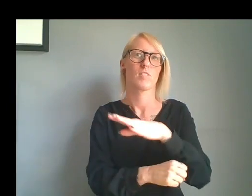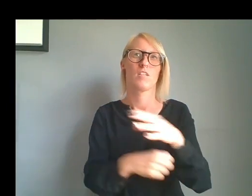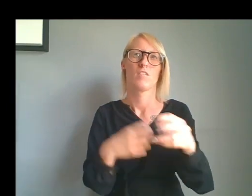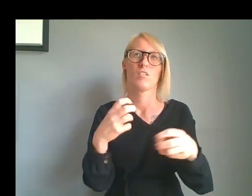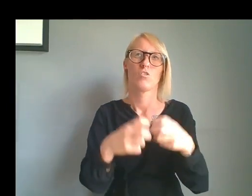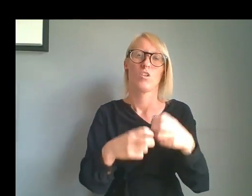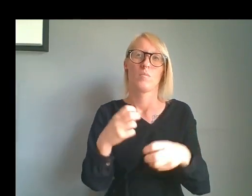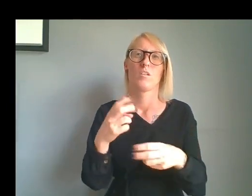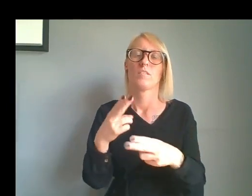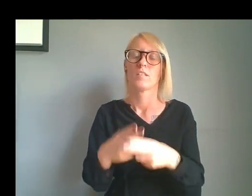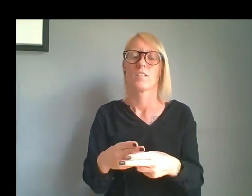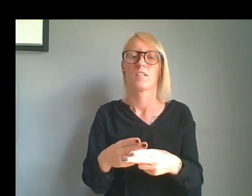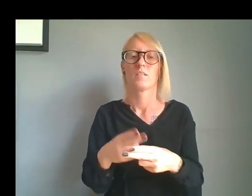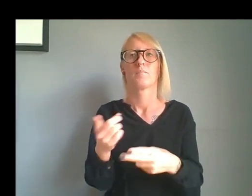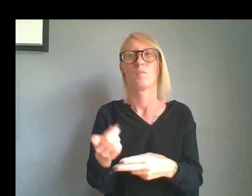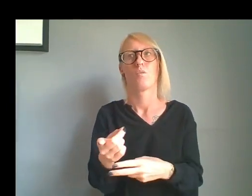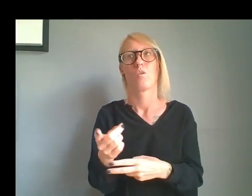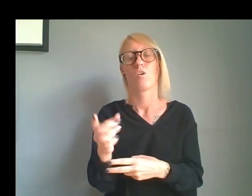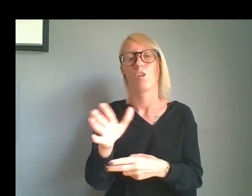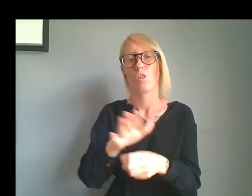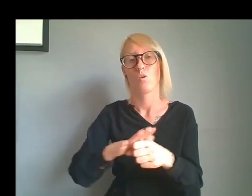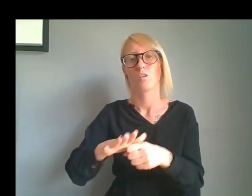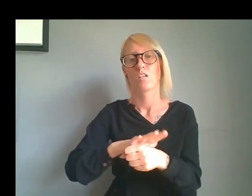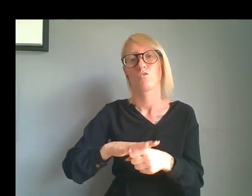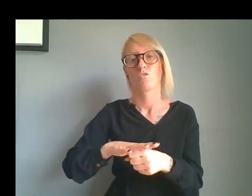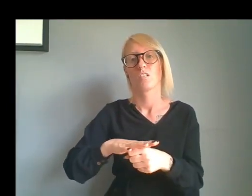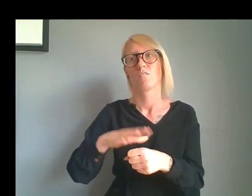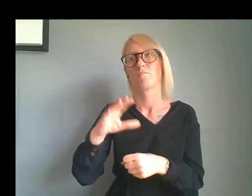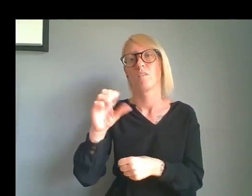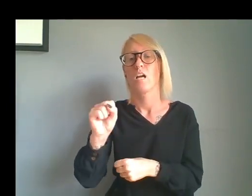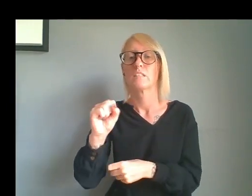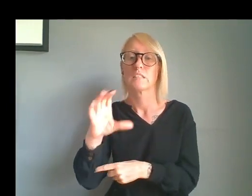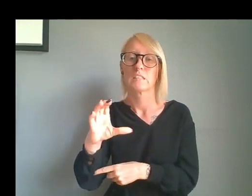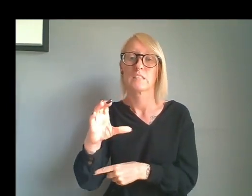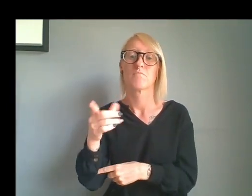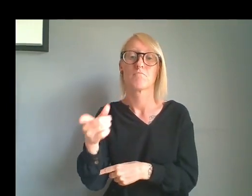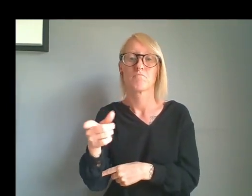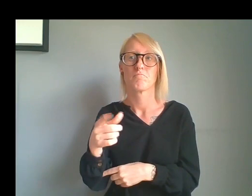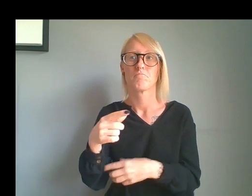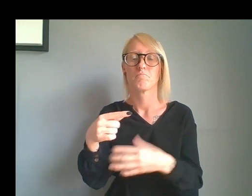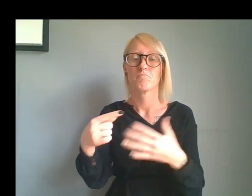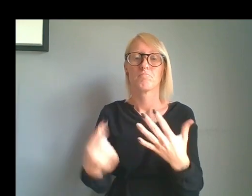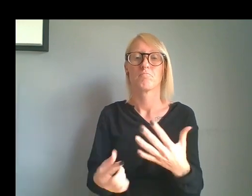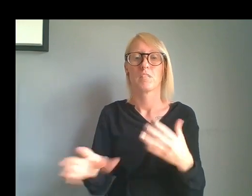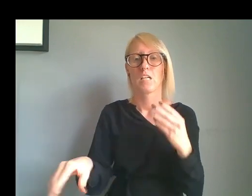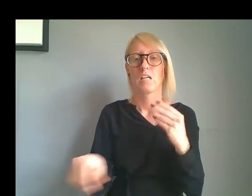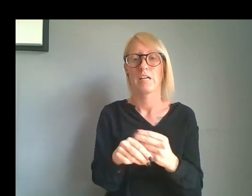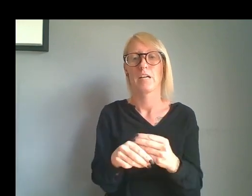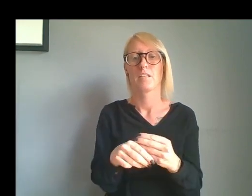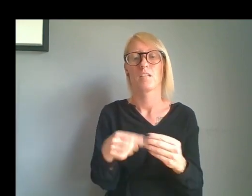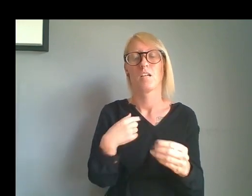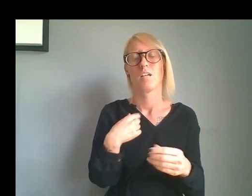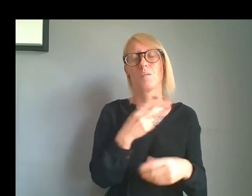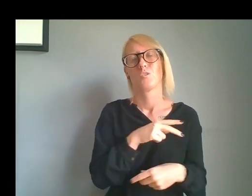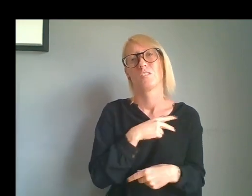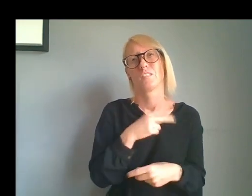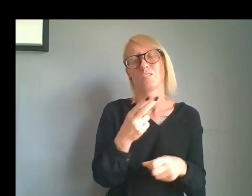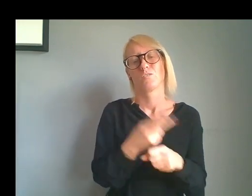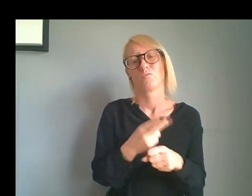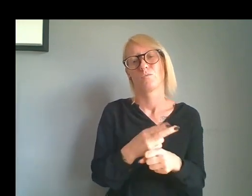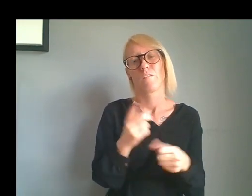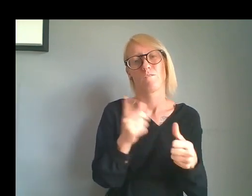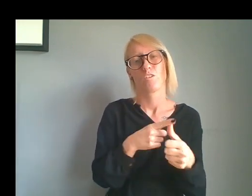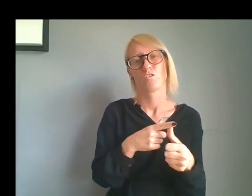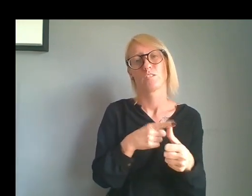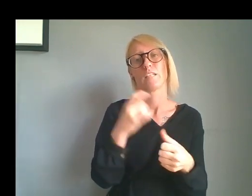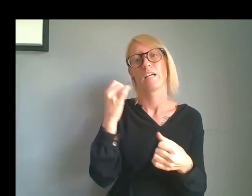location, you know, if you have SC or Charleston. And then again, I personally like using the first and last name because it's